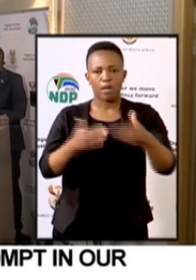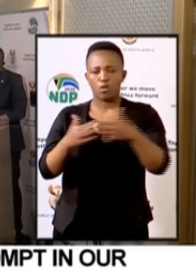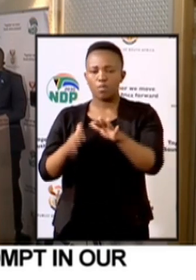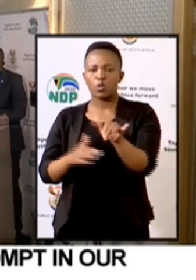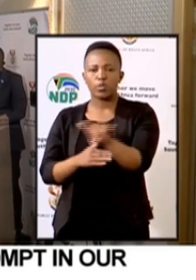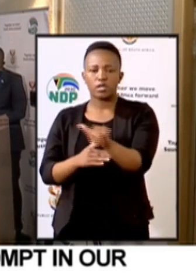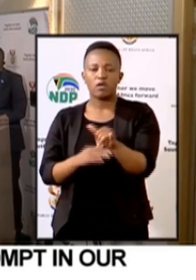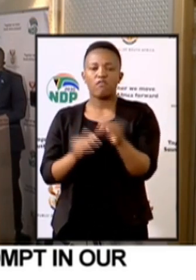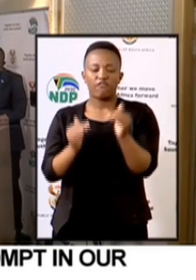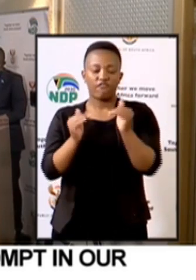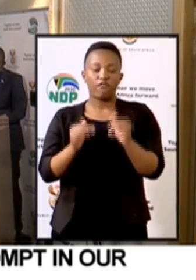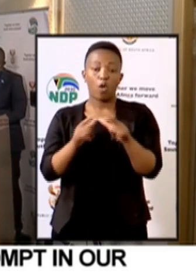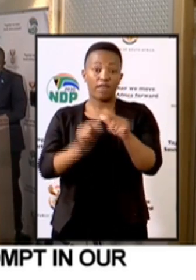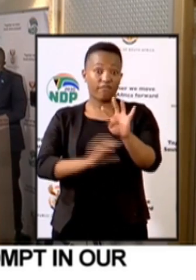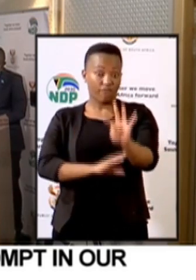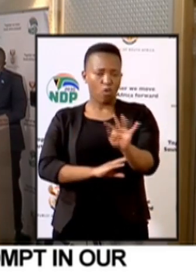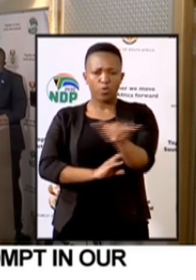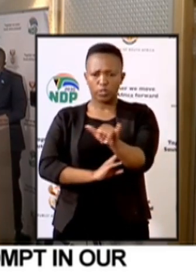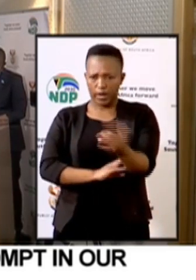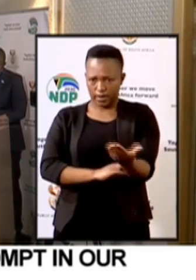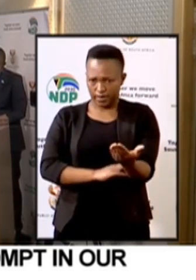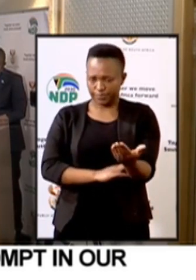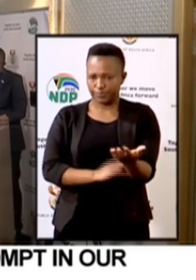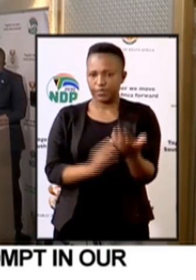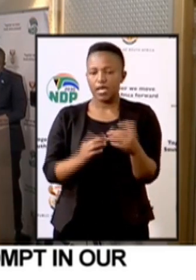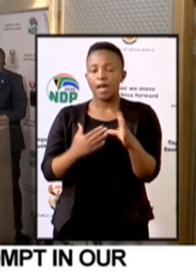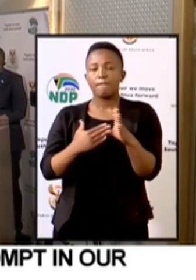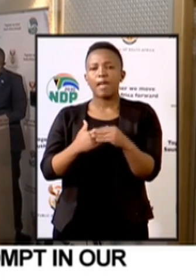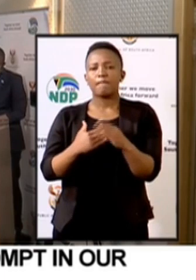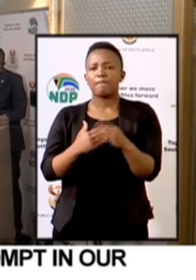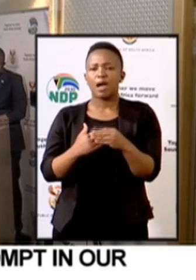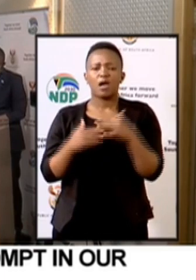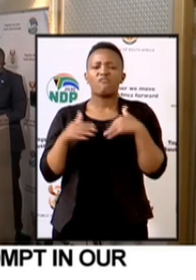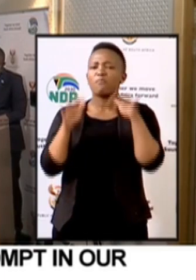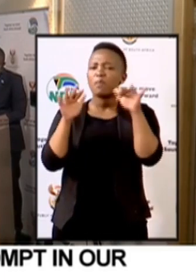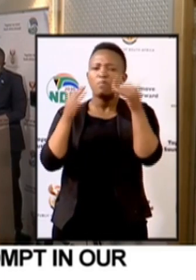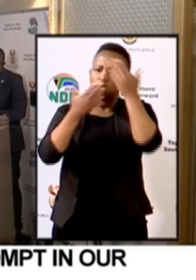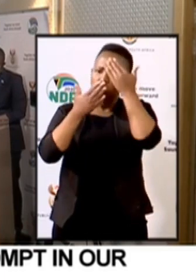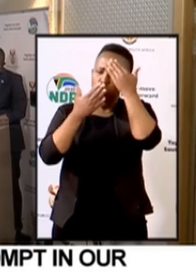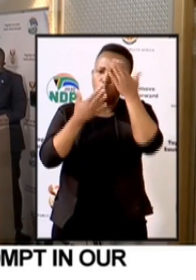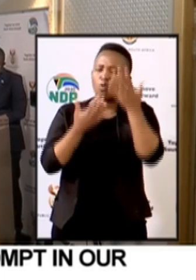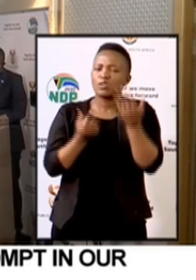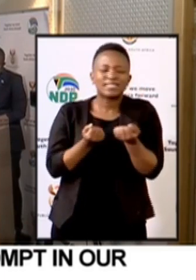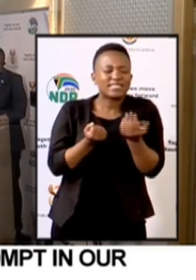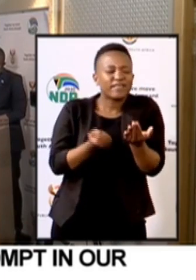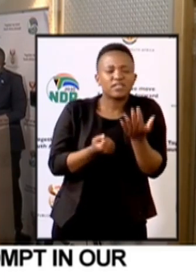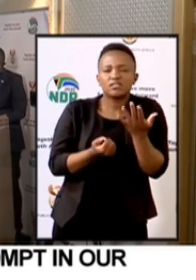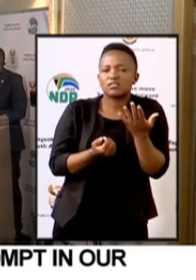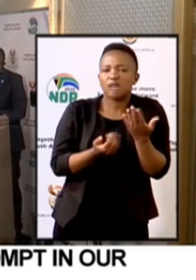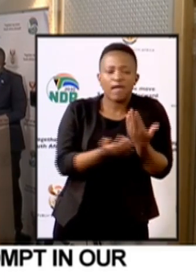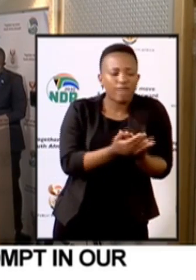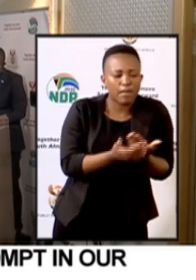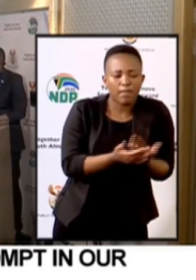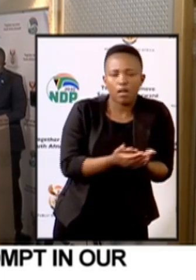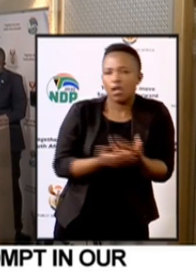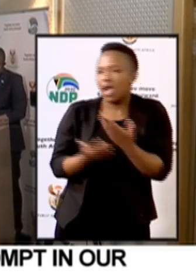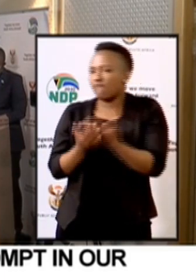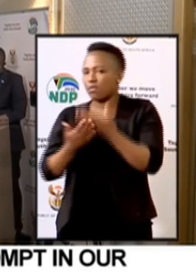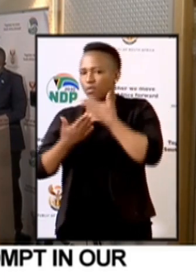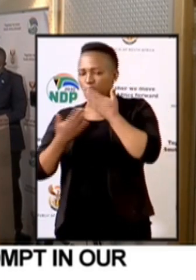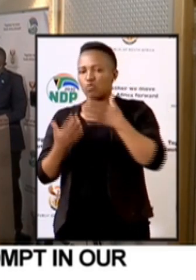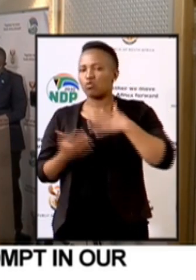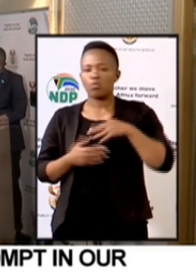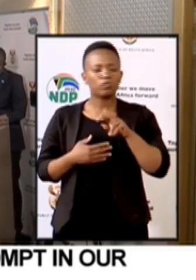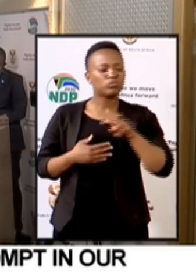4? And another question is, how do members of the public know what services are available so they don't travel to